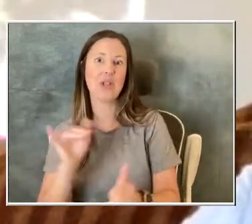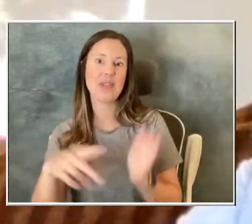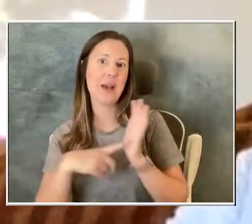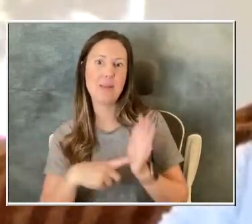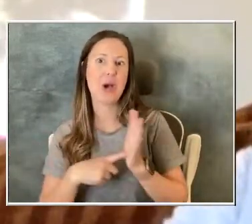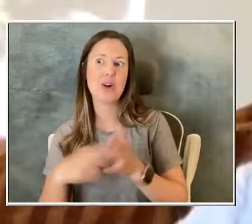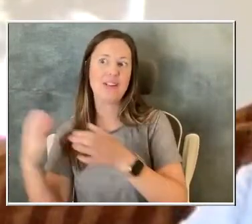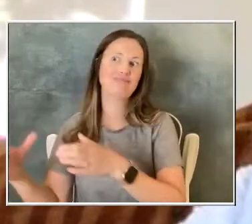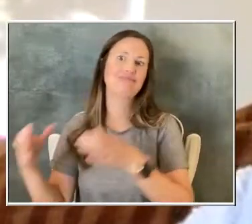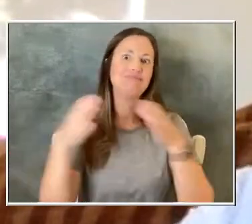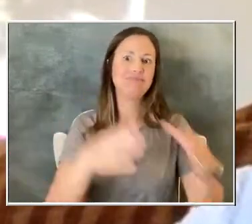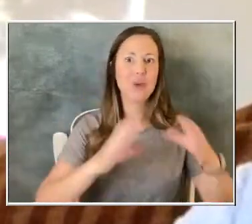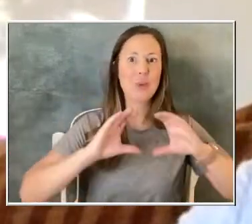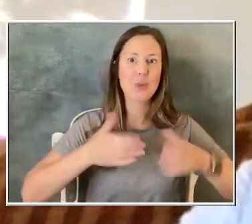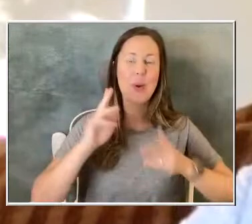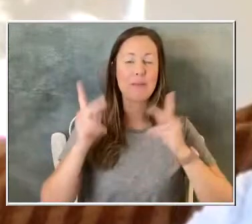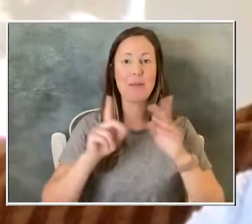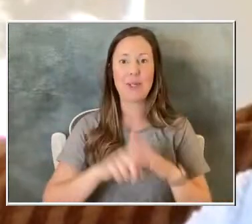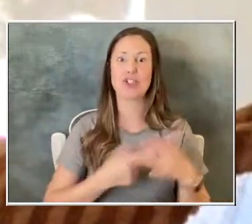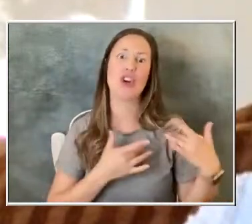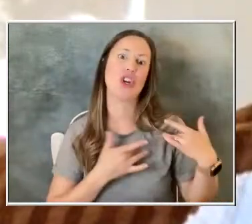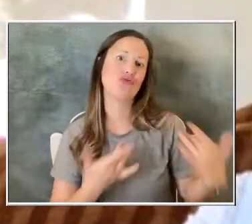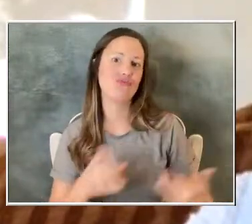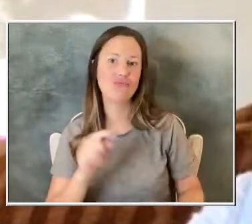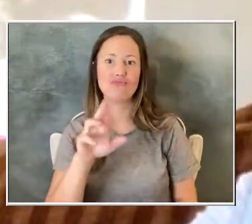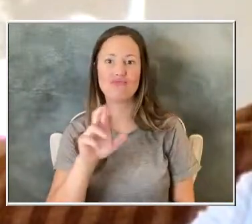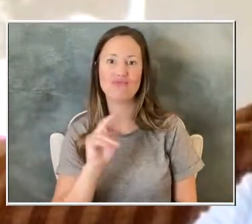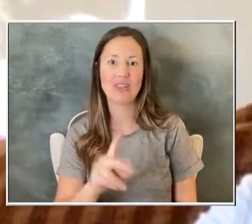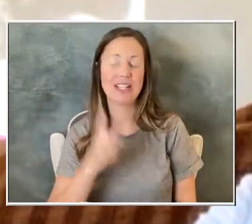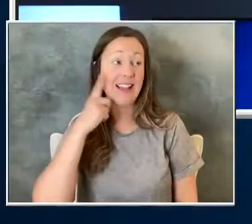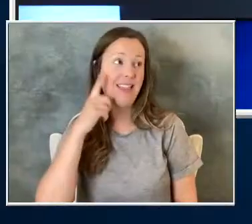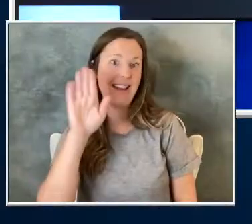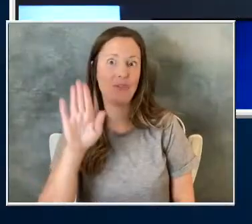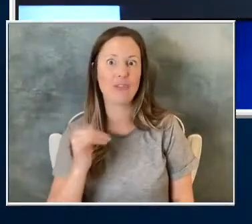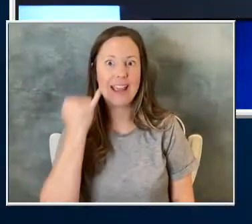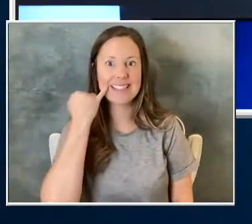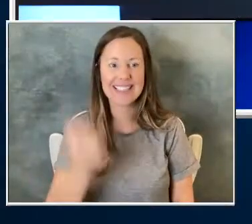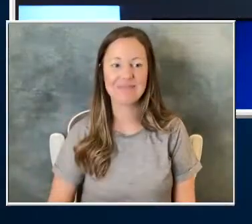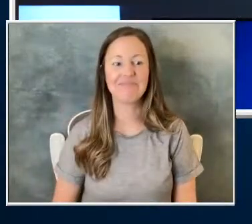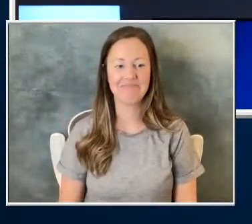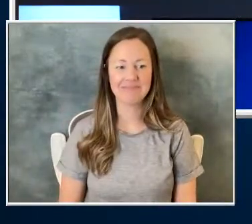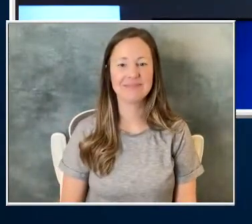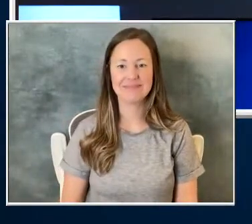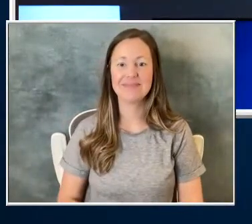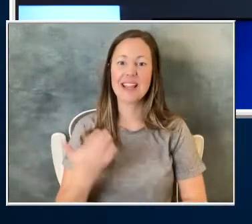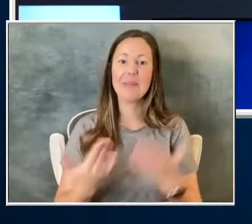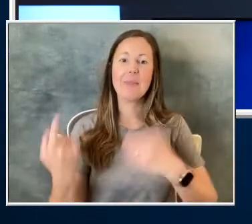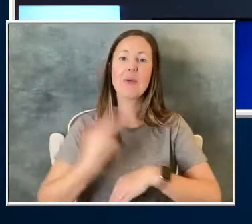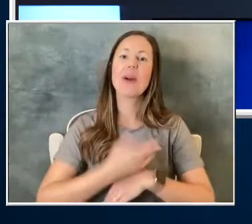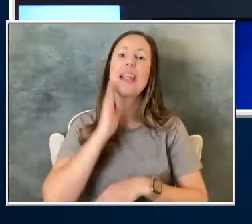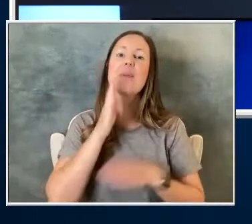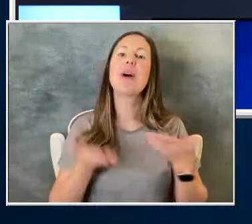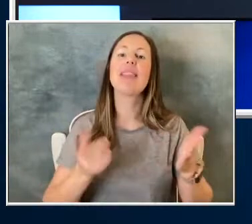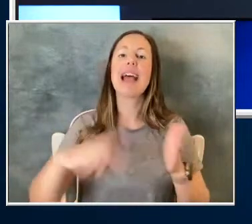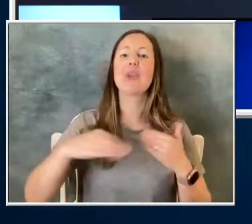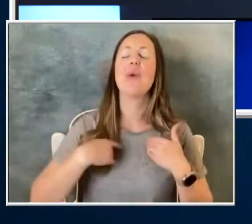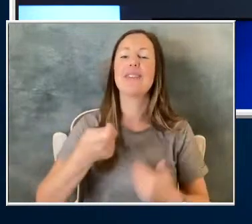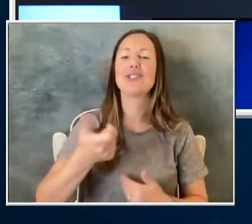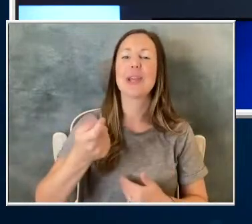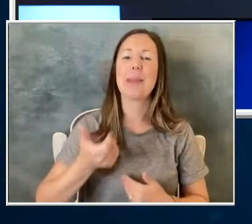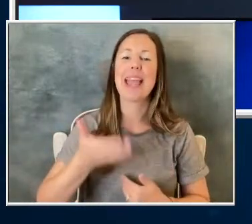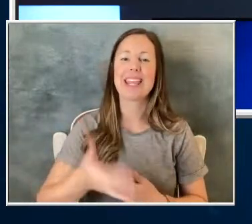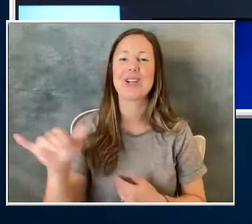and start a trend. I think that's a great idea. I know. Maybe one day they'll let you have champagne in there. We'll keep working on that,